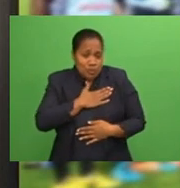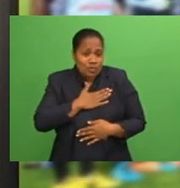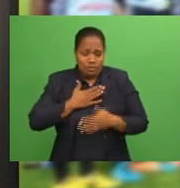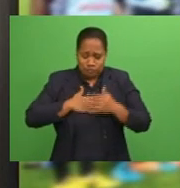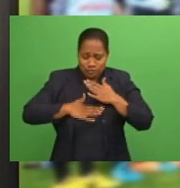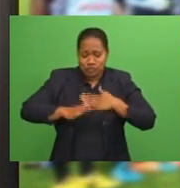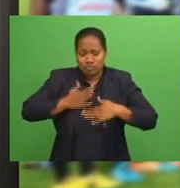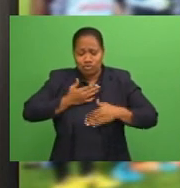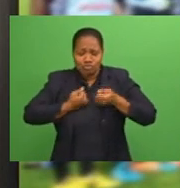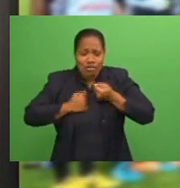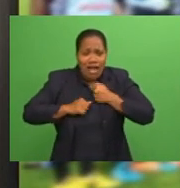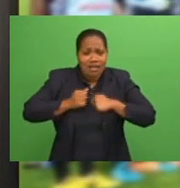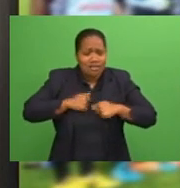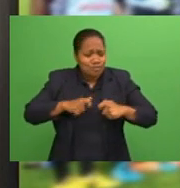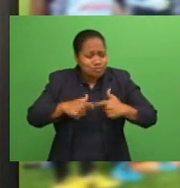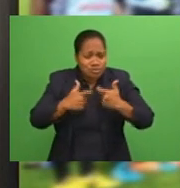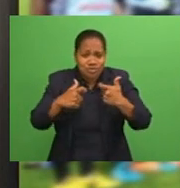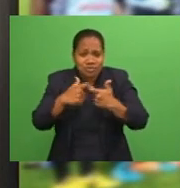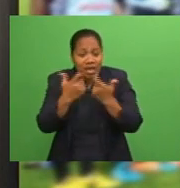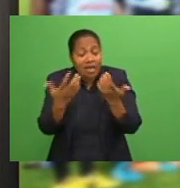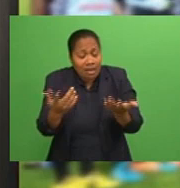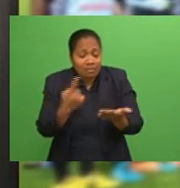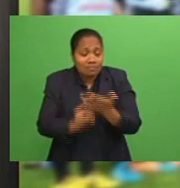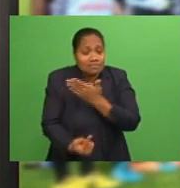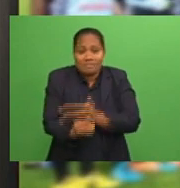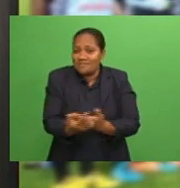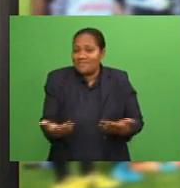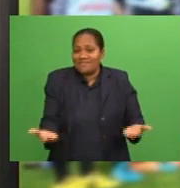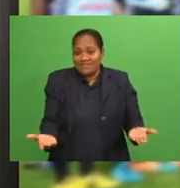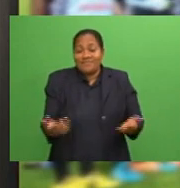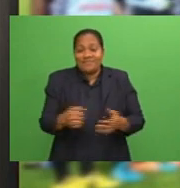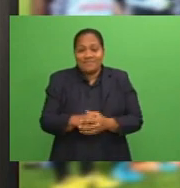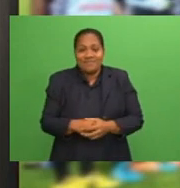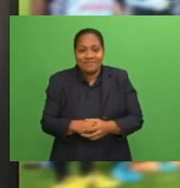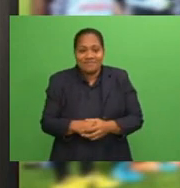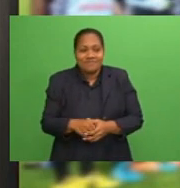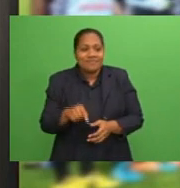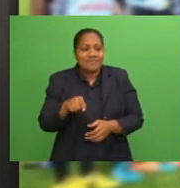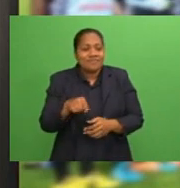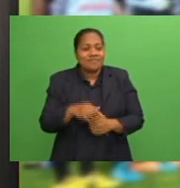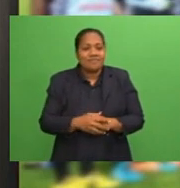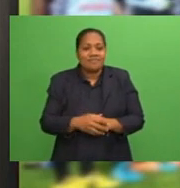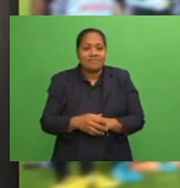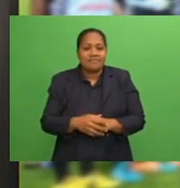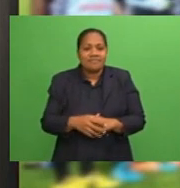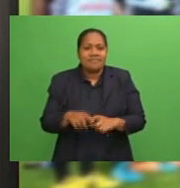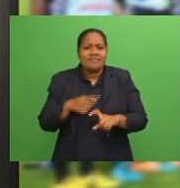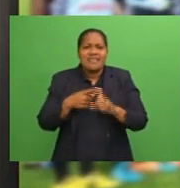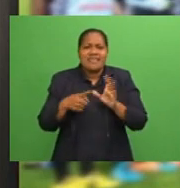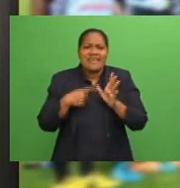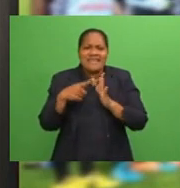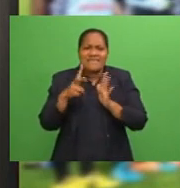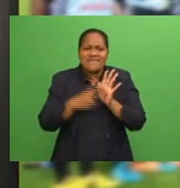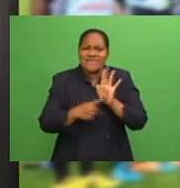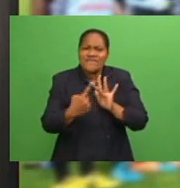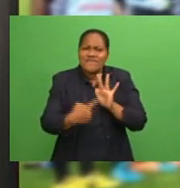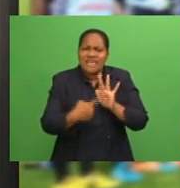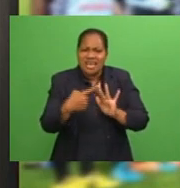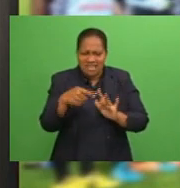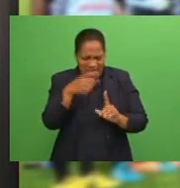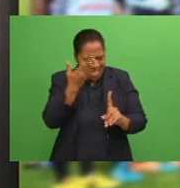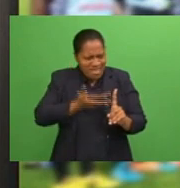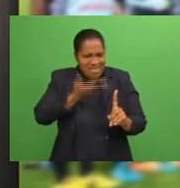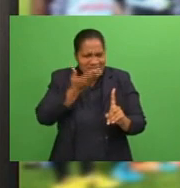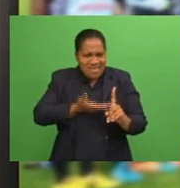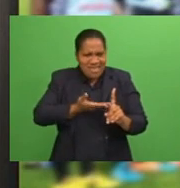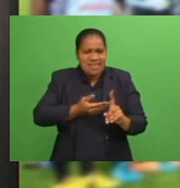and challenges, it will pay off. This rings true for France-bound Kaiviti Silktails player Chowasan Ronrolangi. The